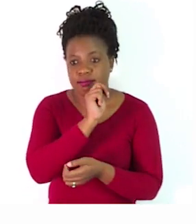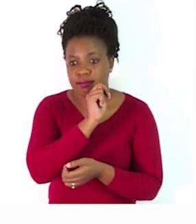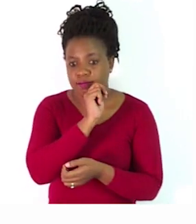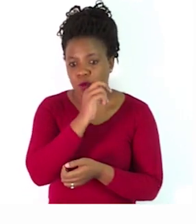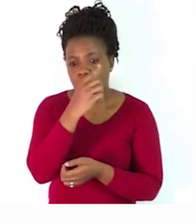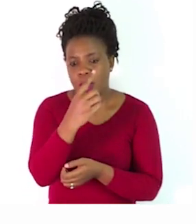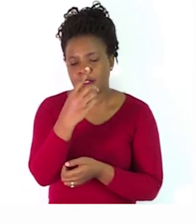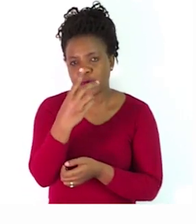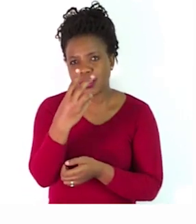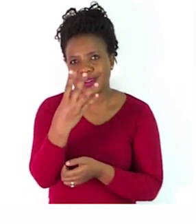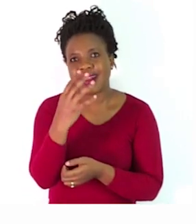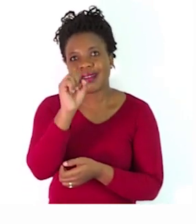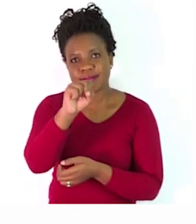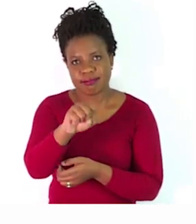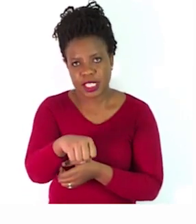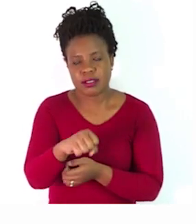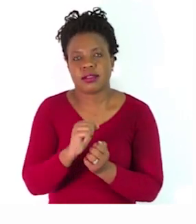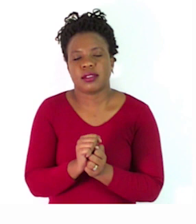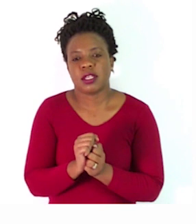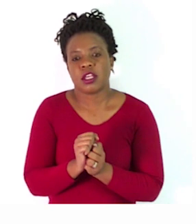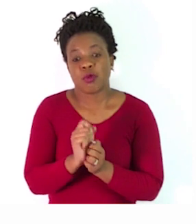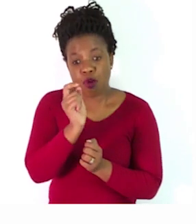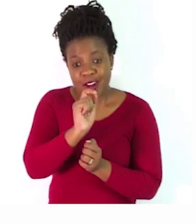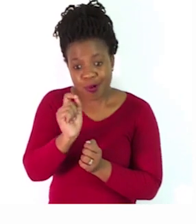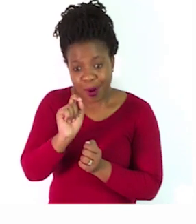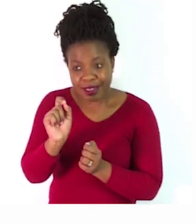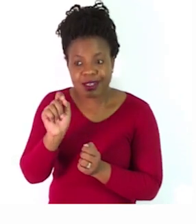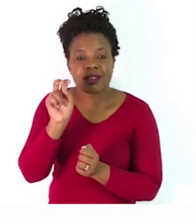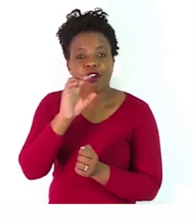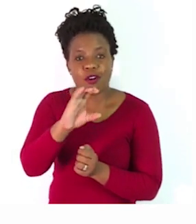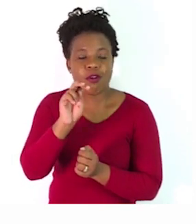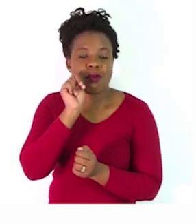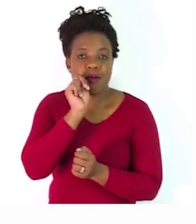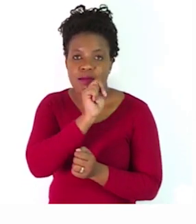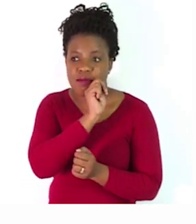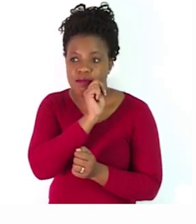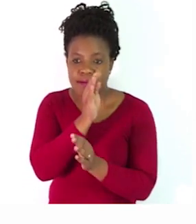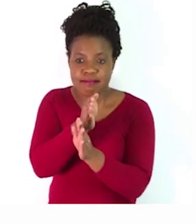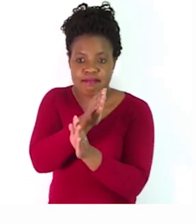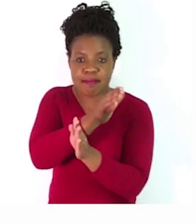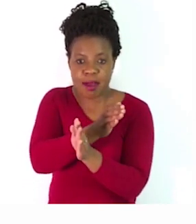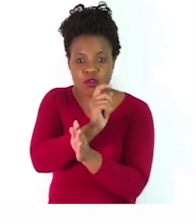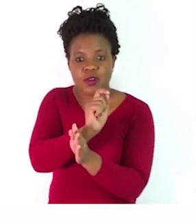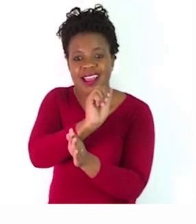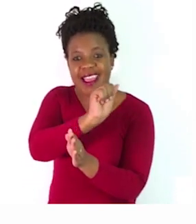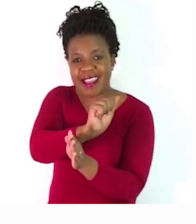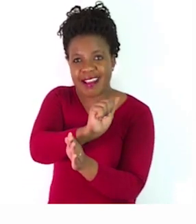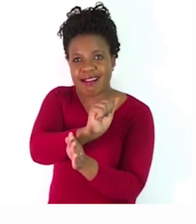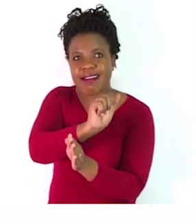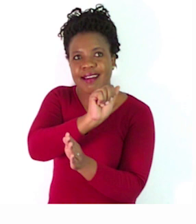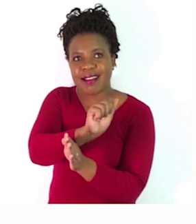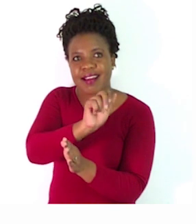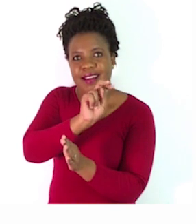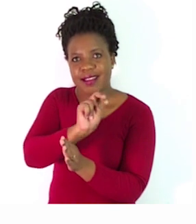countable. You can put a, an, the, or a number in